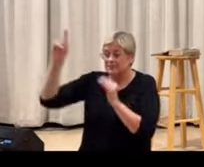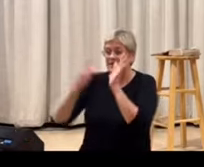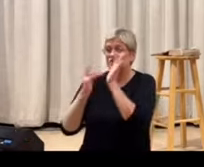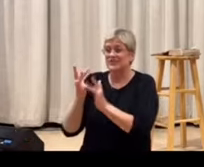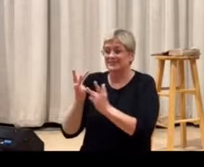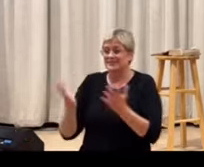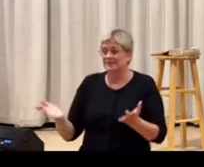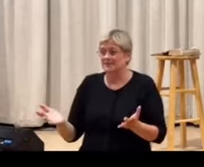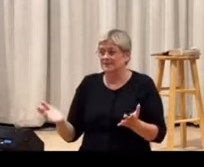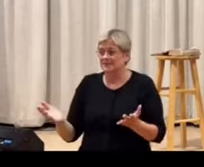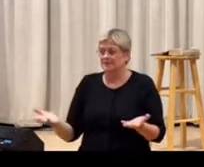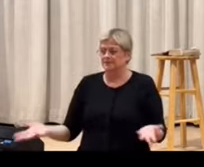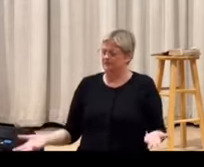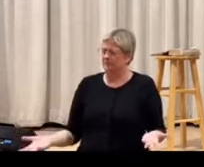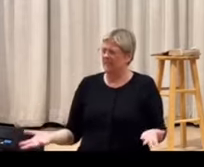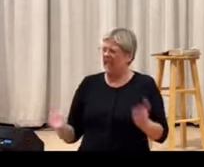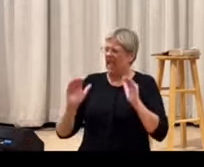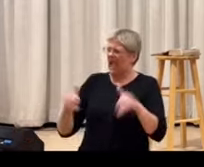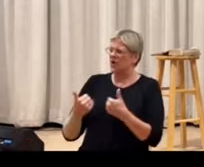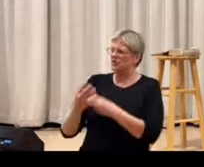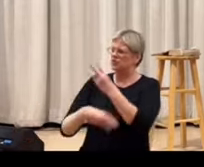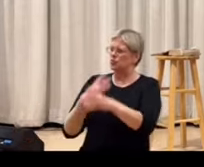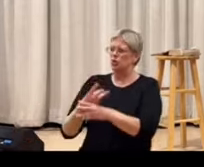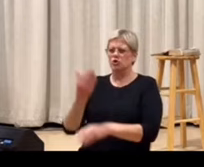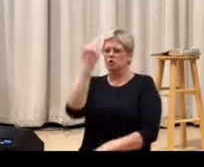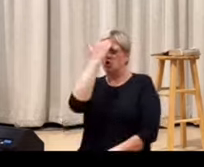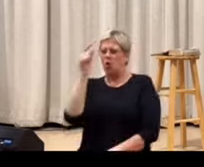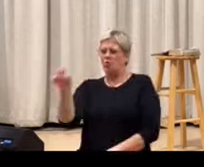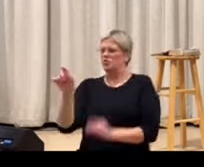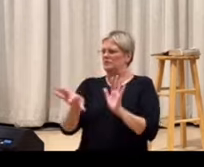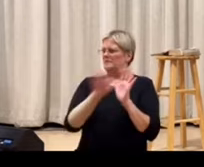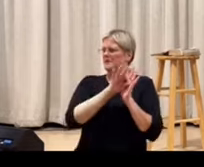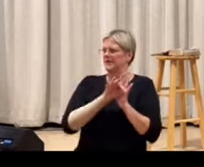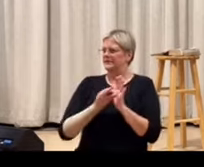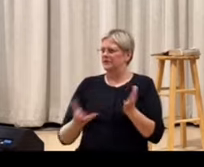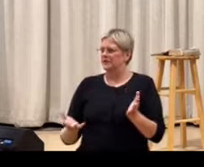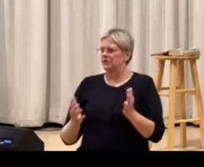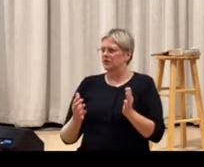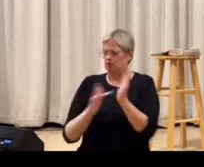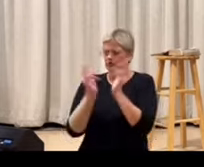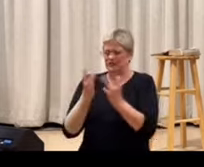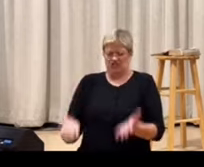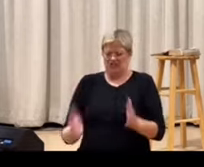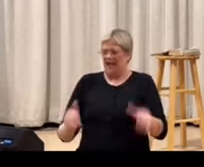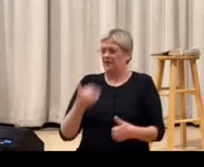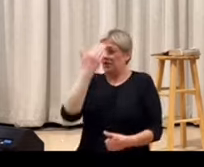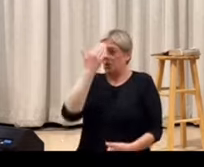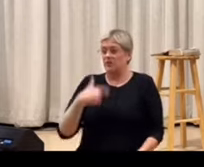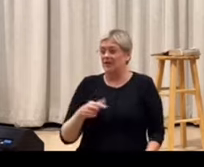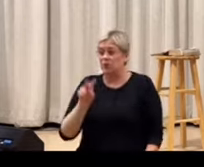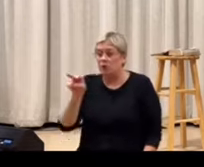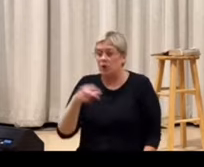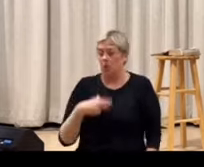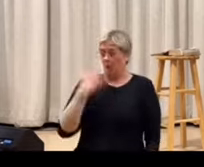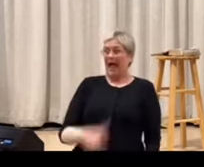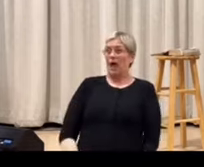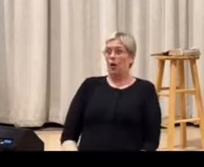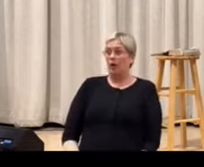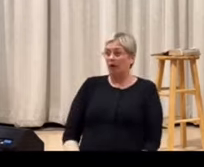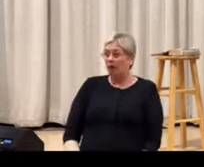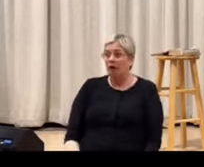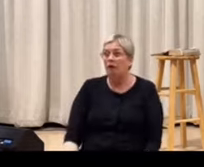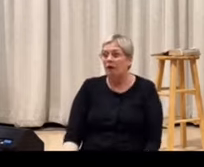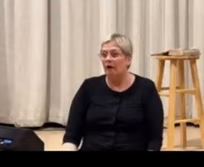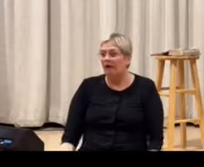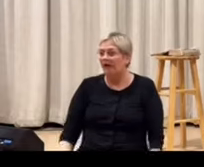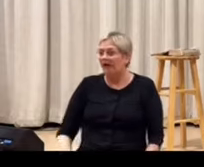And how does the world even see that you're called out? Does the world see that in you? Do they look at you and are like, wow, he's called out? Like,